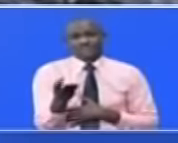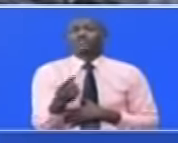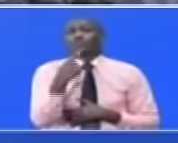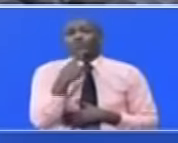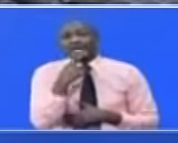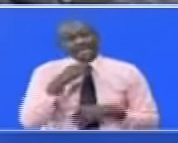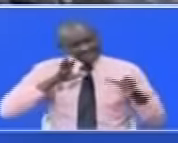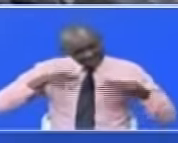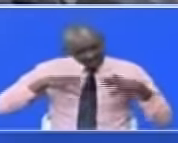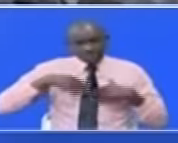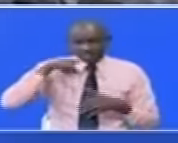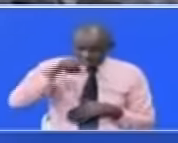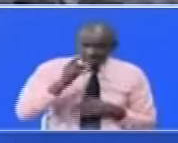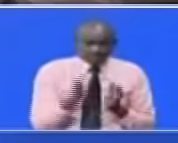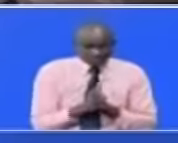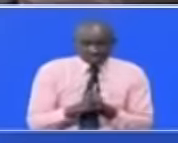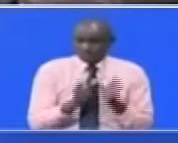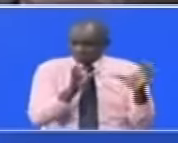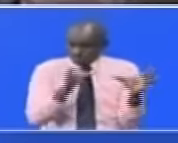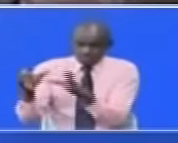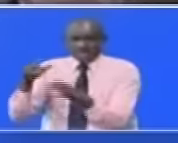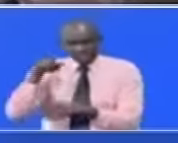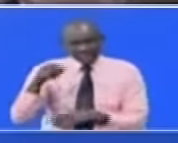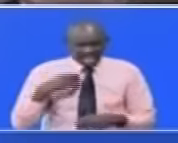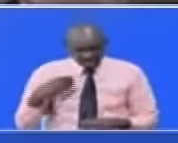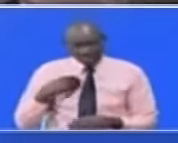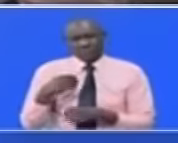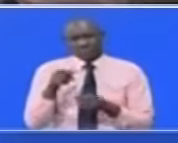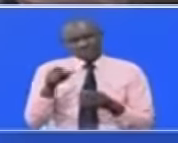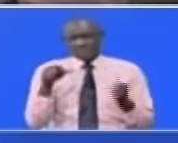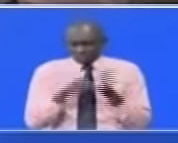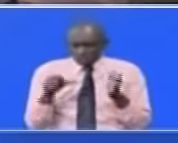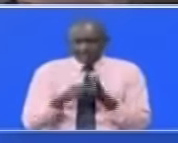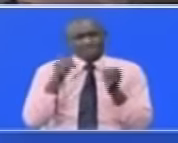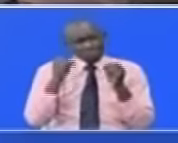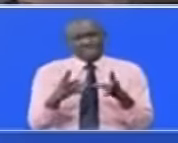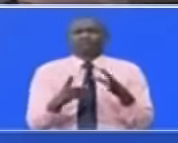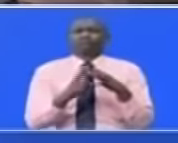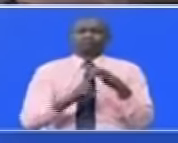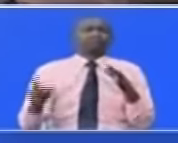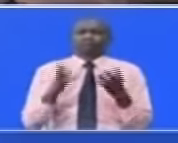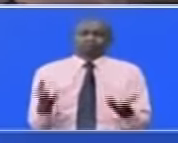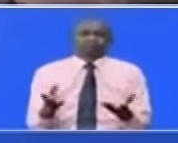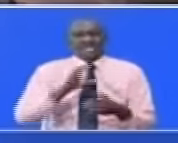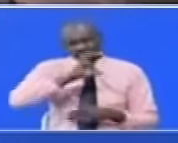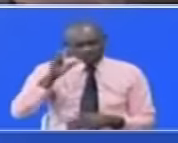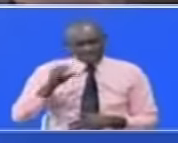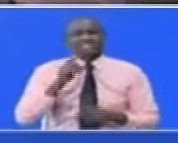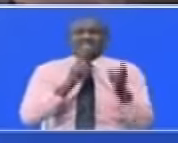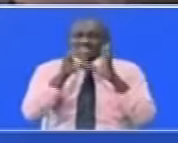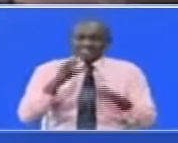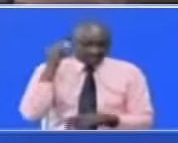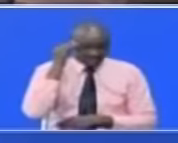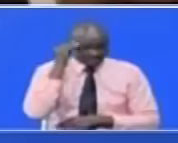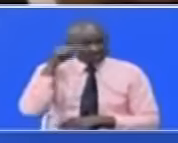and Samburu counties were singled out for presenting a worrying trend of runaway disparities. County directors of education have been